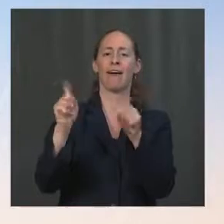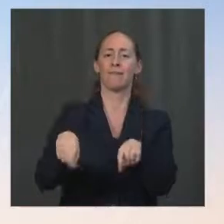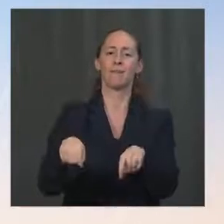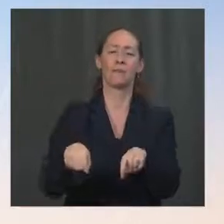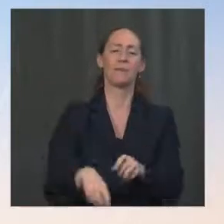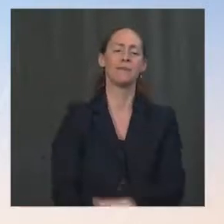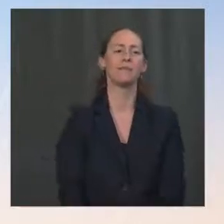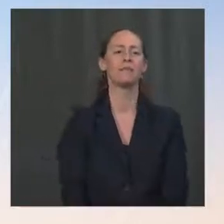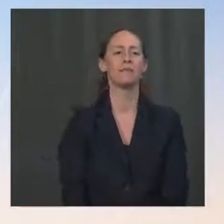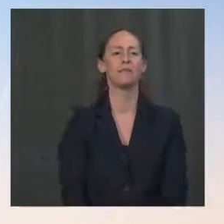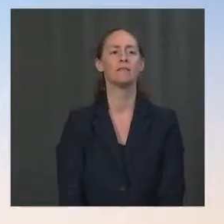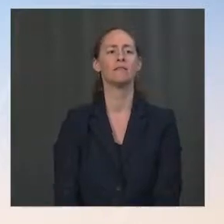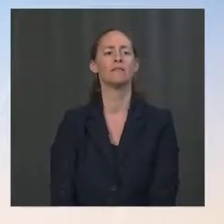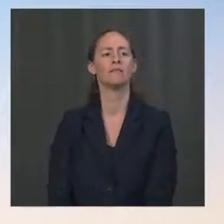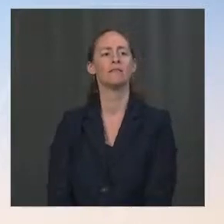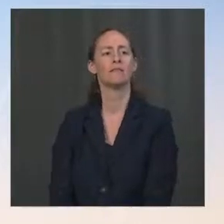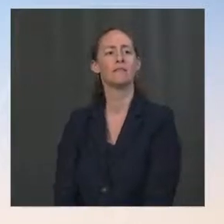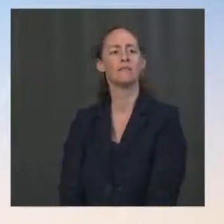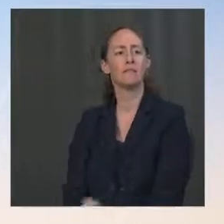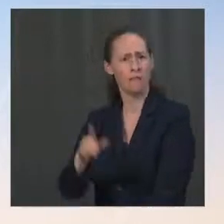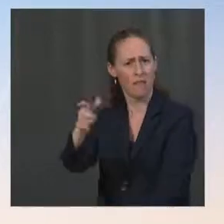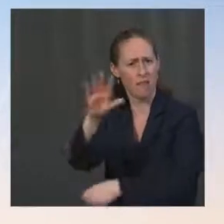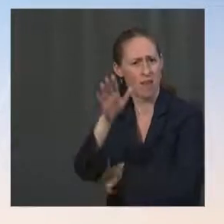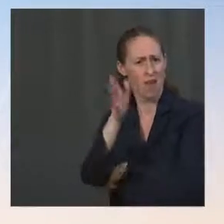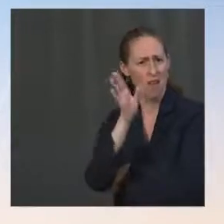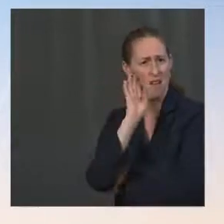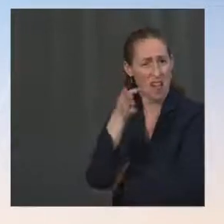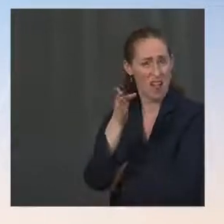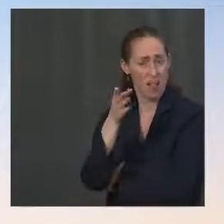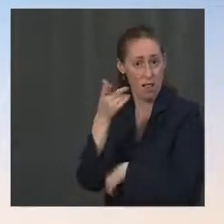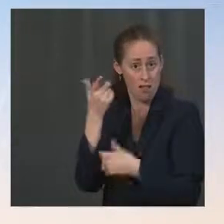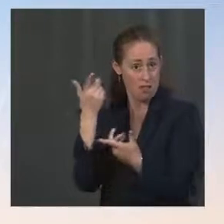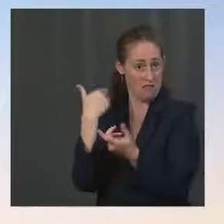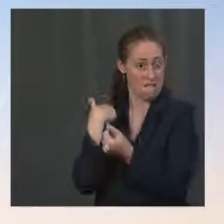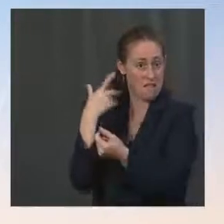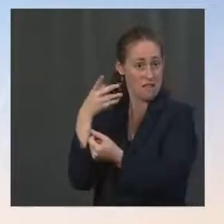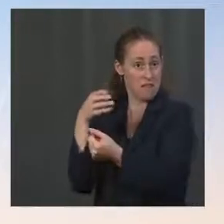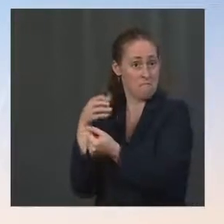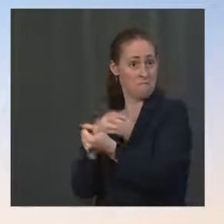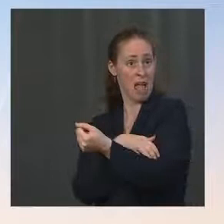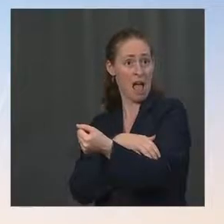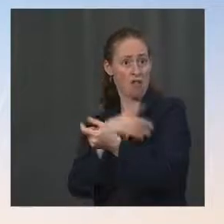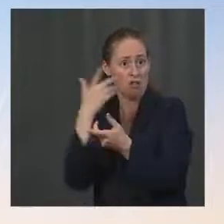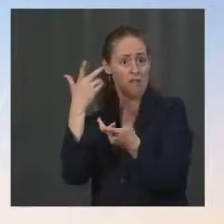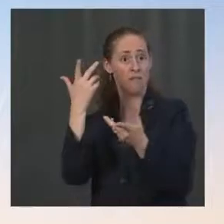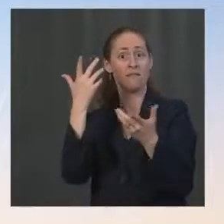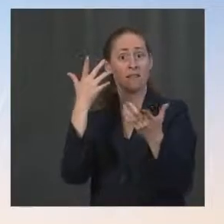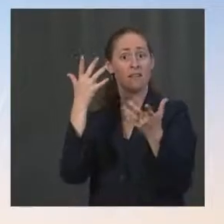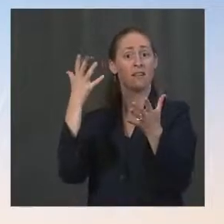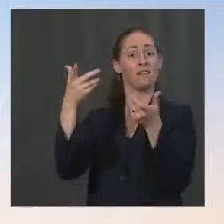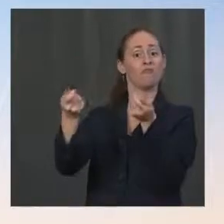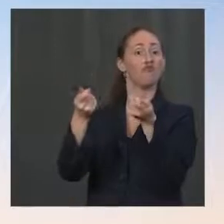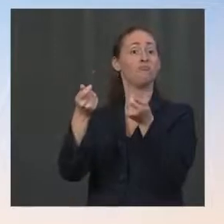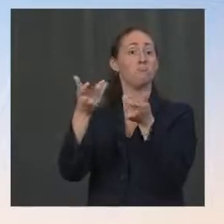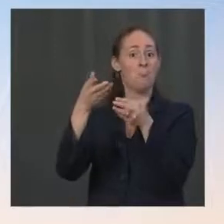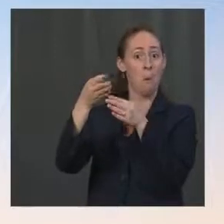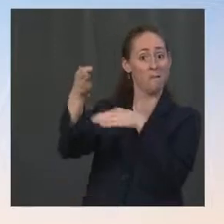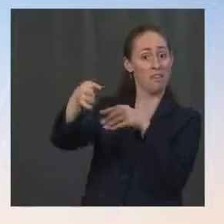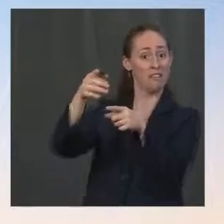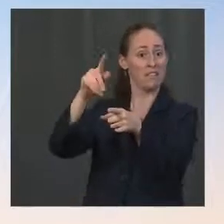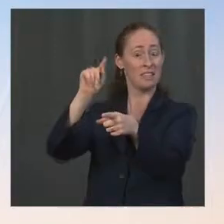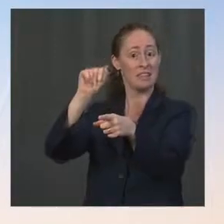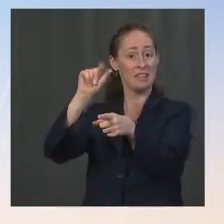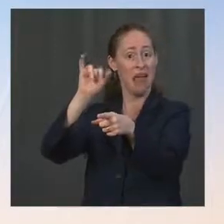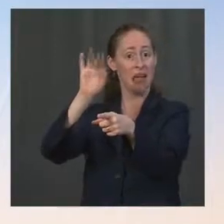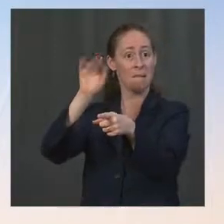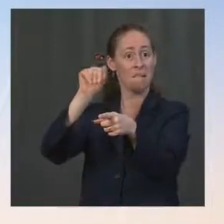said that you think we're going to have a great deal of leverage over the Taliban after we leave. You think we're going to have more leverage with no troops